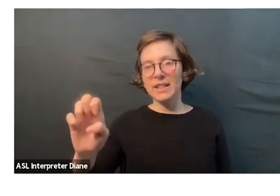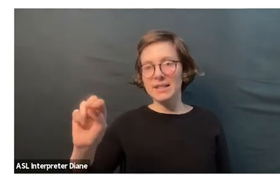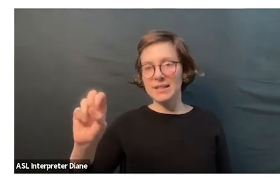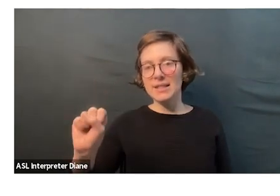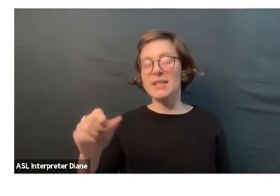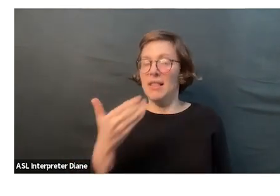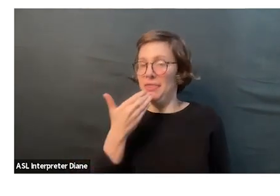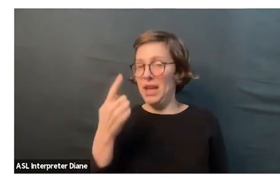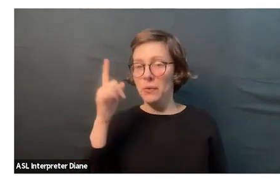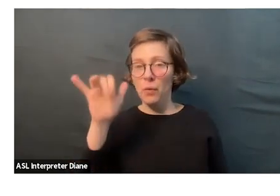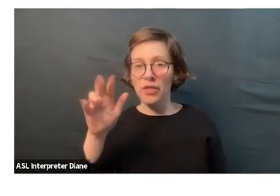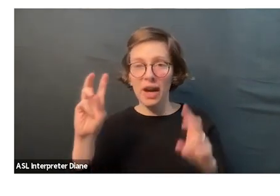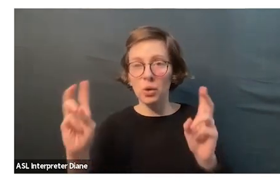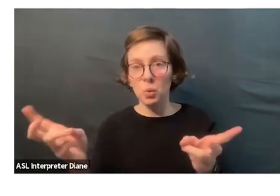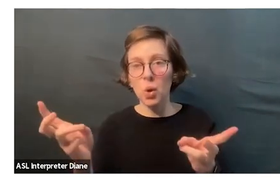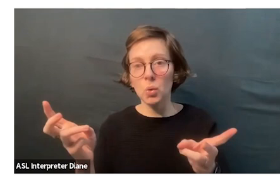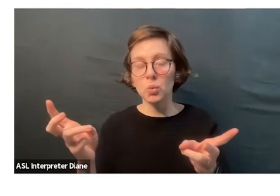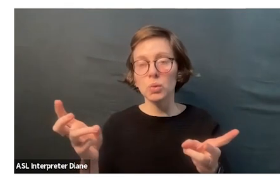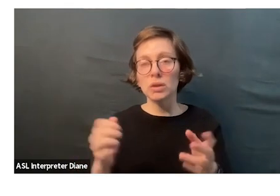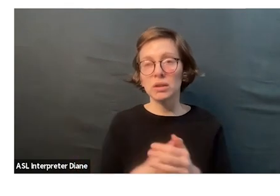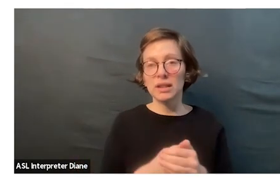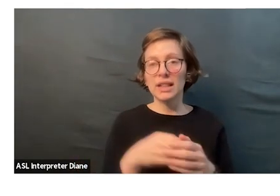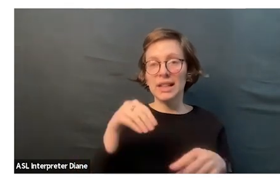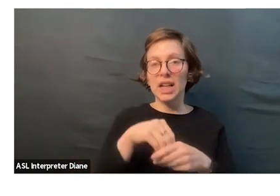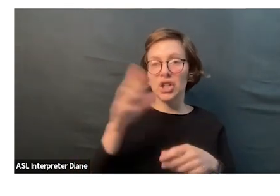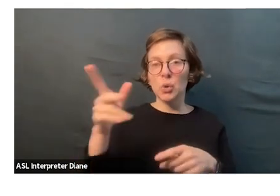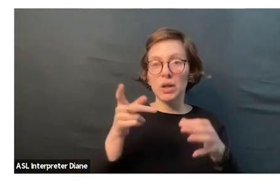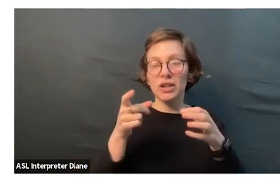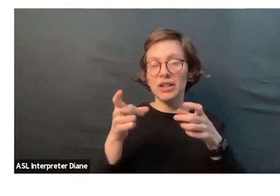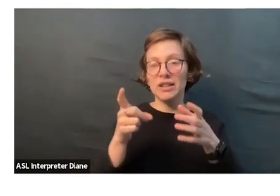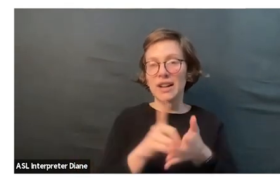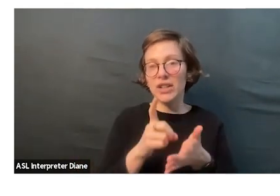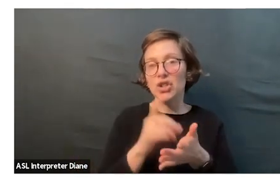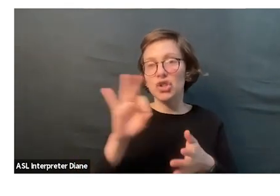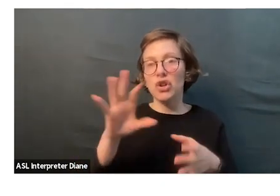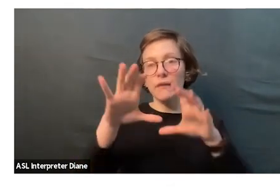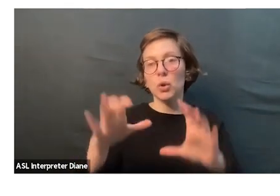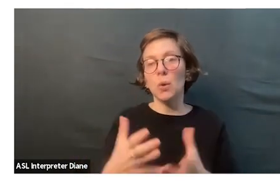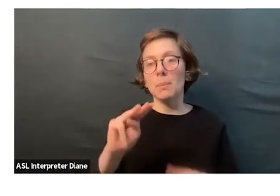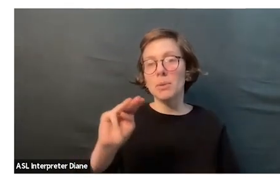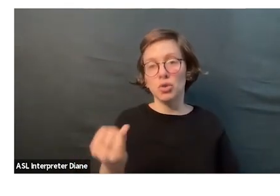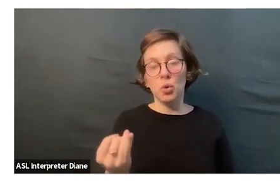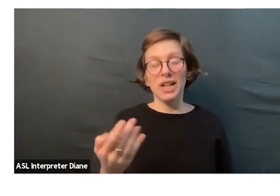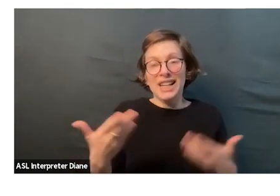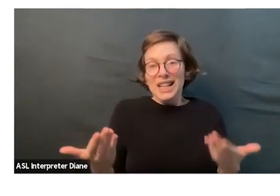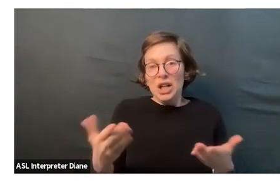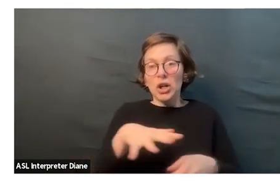And Dr. Suja, did you see another question that you would like to look into? Yeah, I think I want